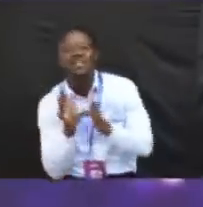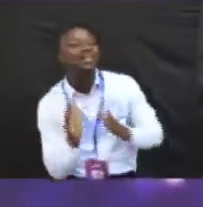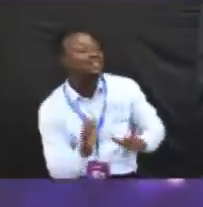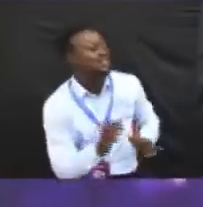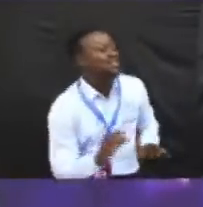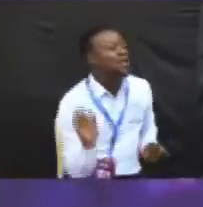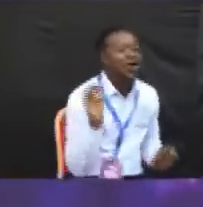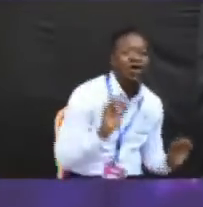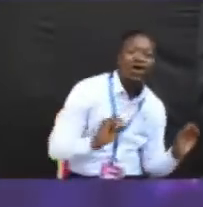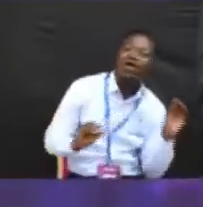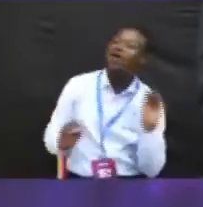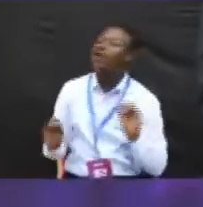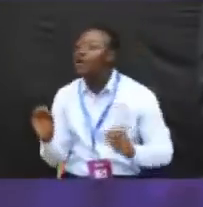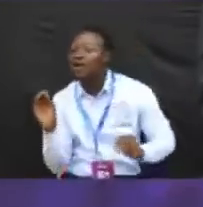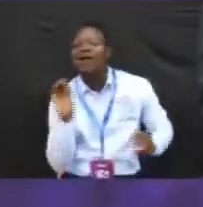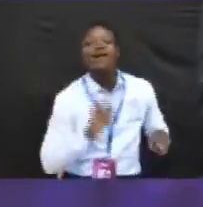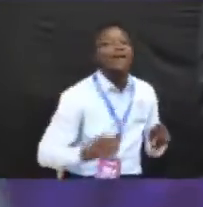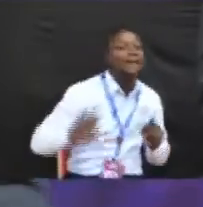Jesus.